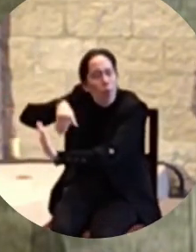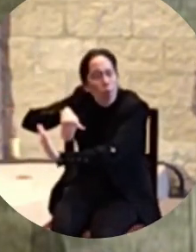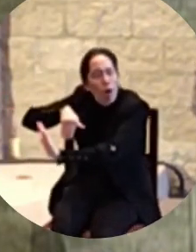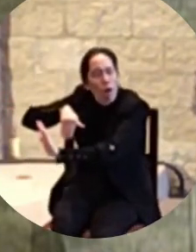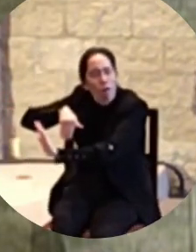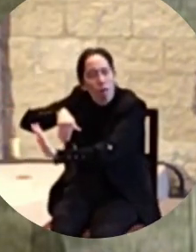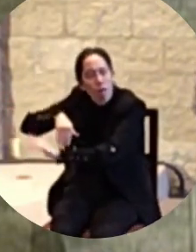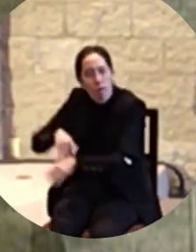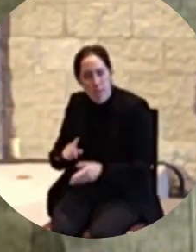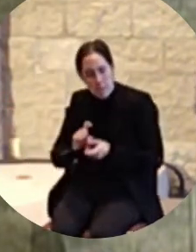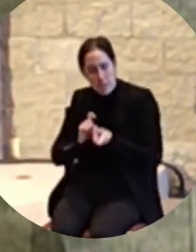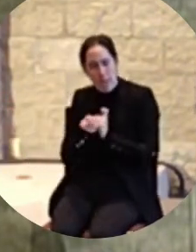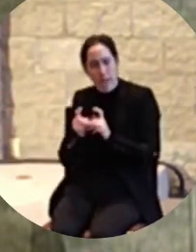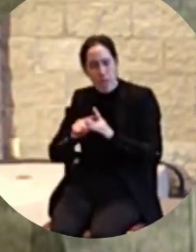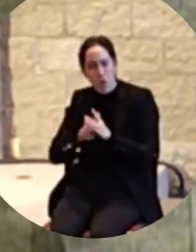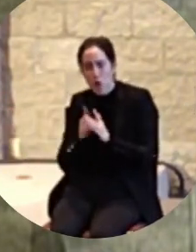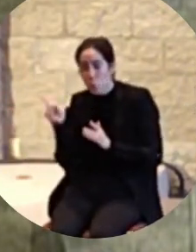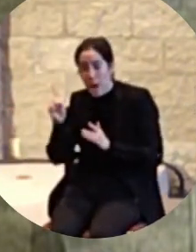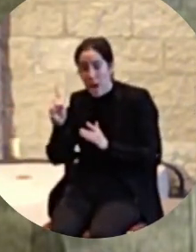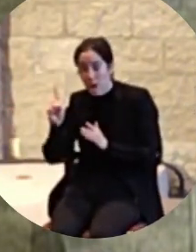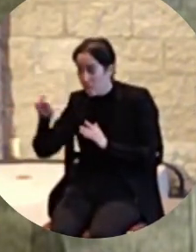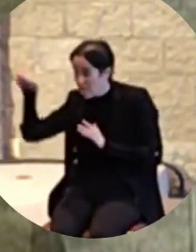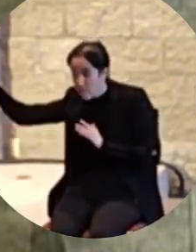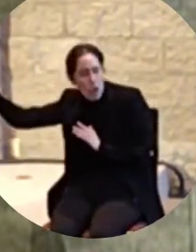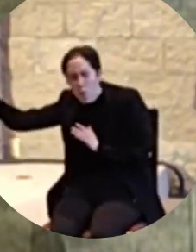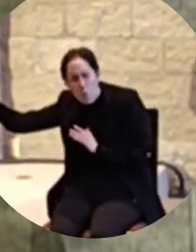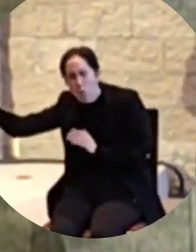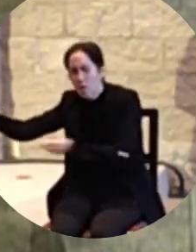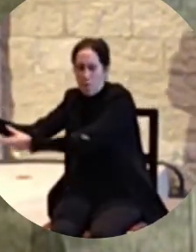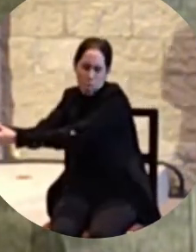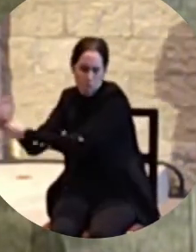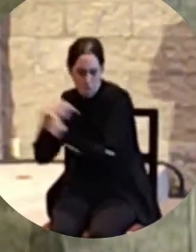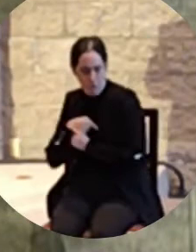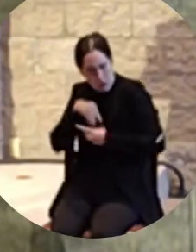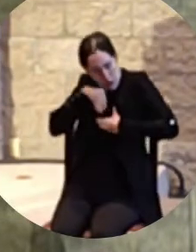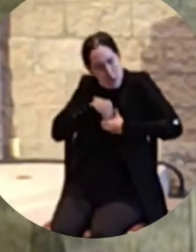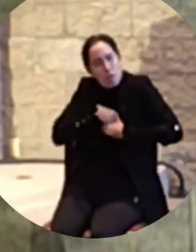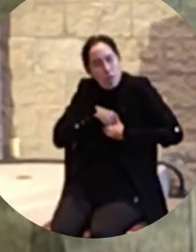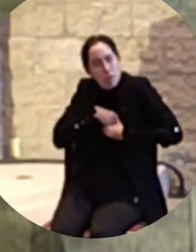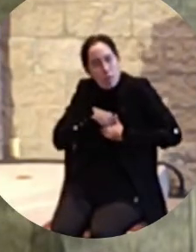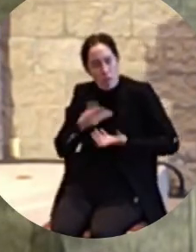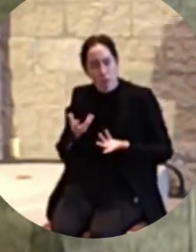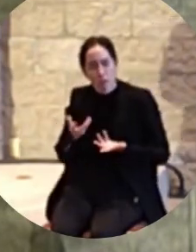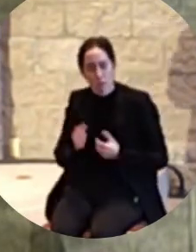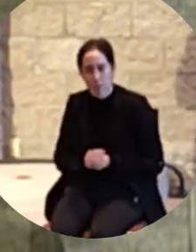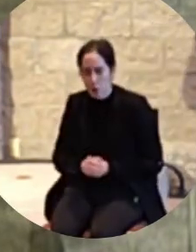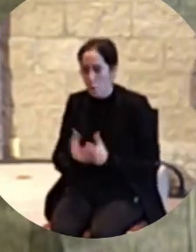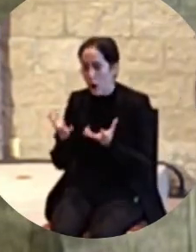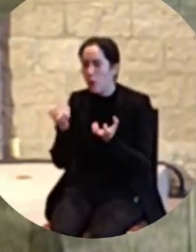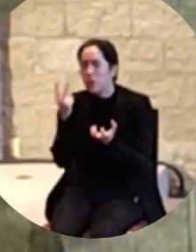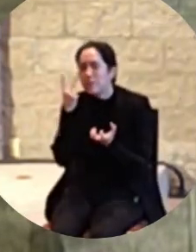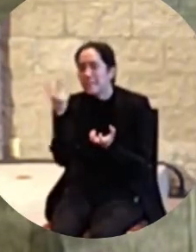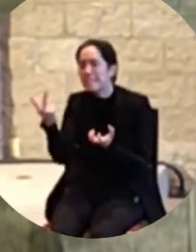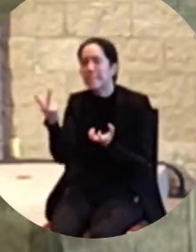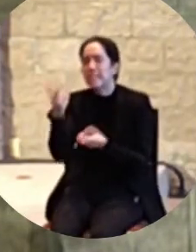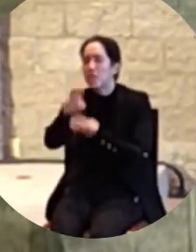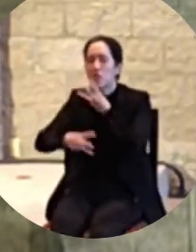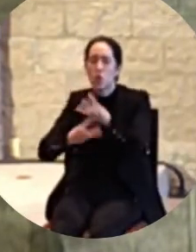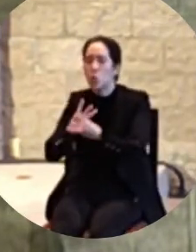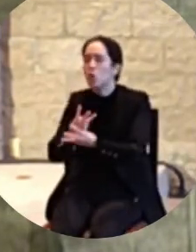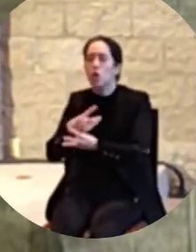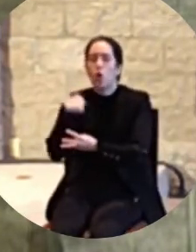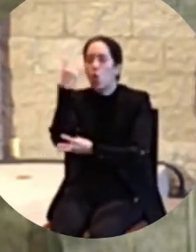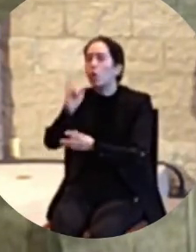Transformation begins within. So I want things to be different. And as I've been told in another program,